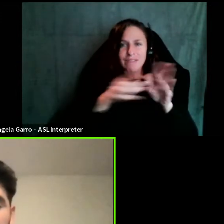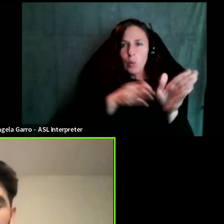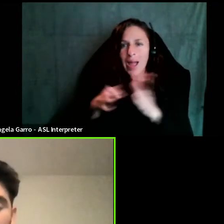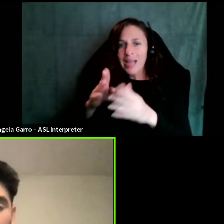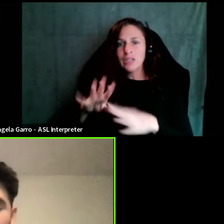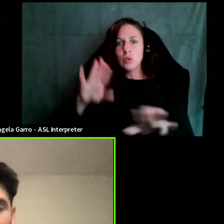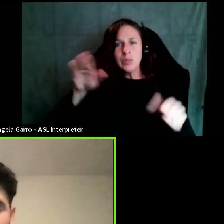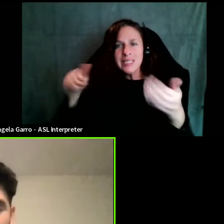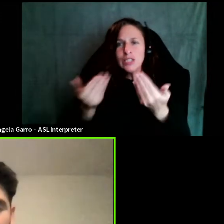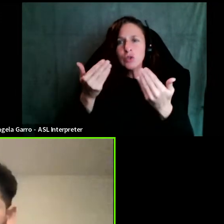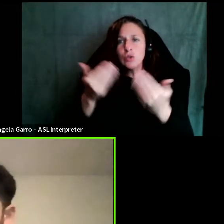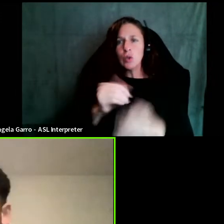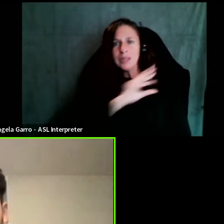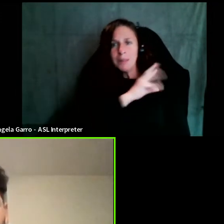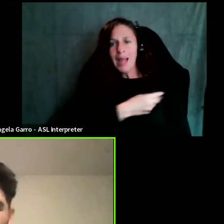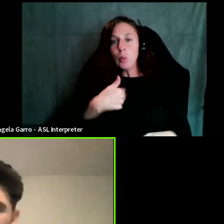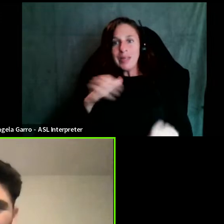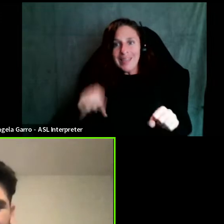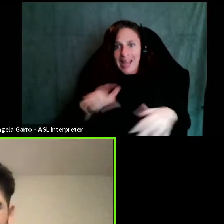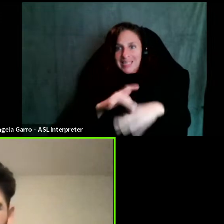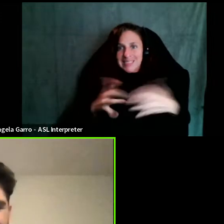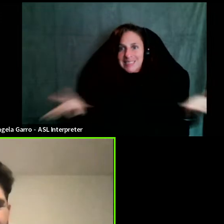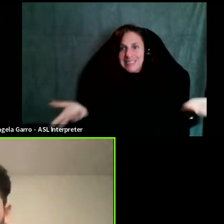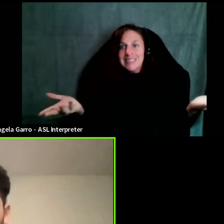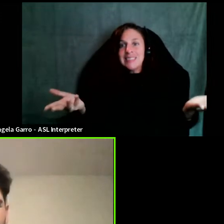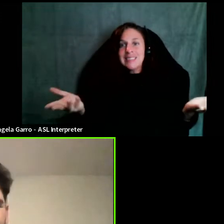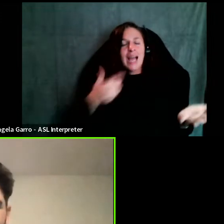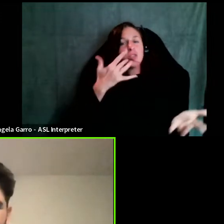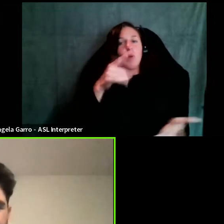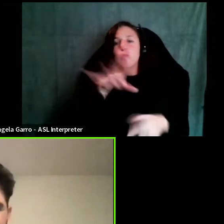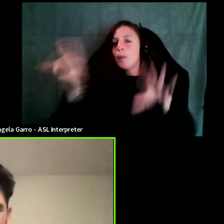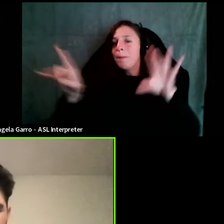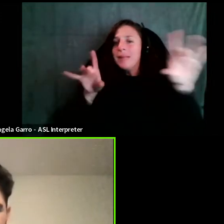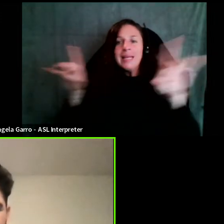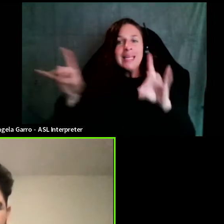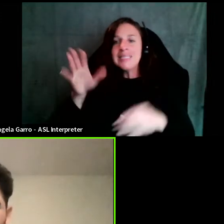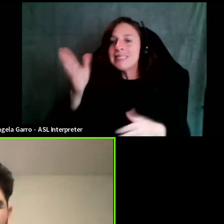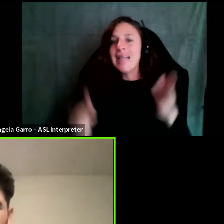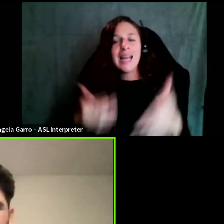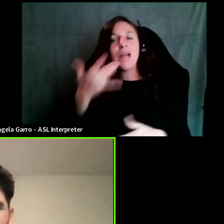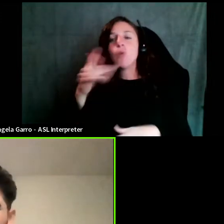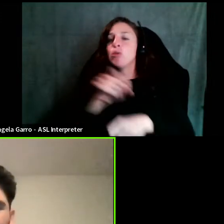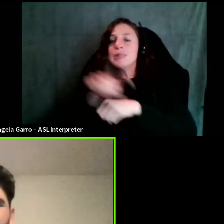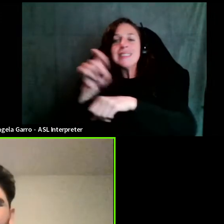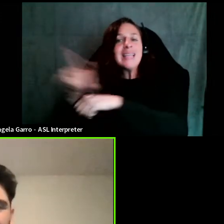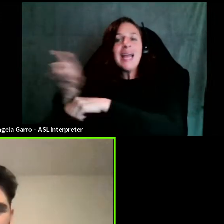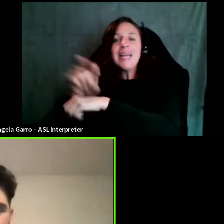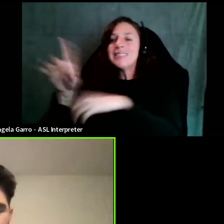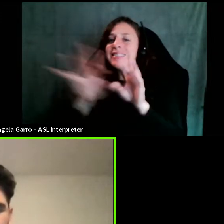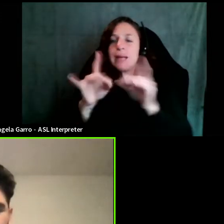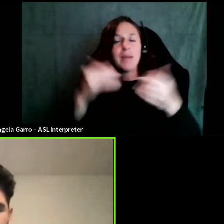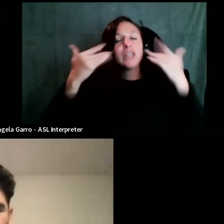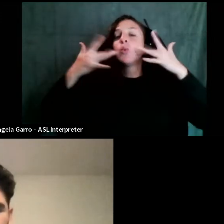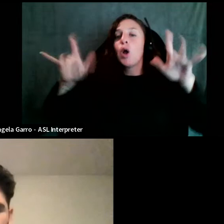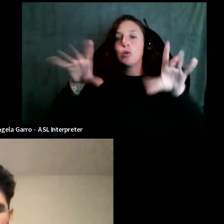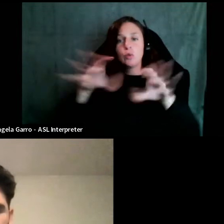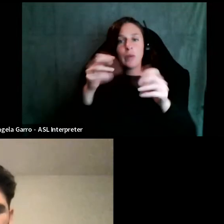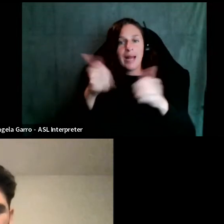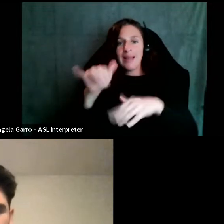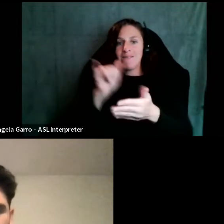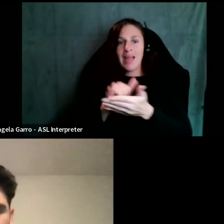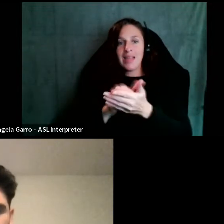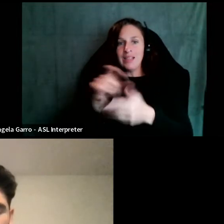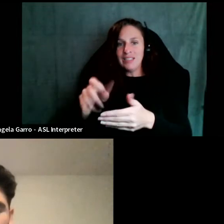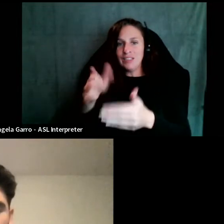word Palestine so that we can exist. I don't want you to pick sides. I don't want you to send out statements. I don't want you to do any of that. You need to finish